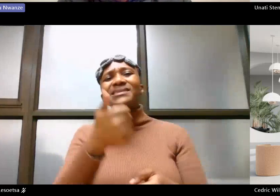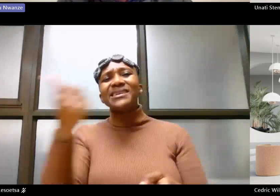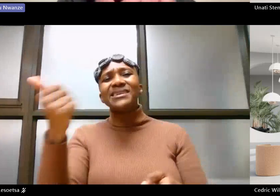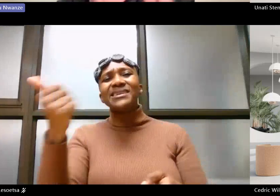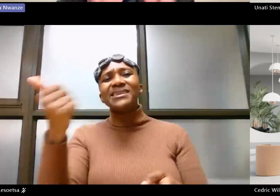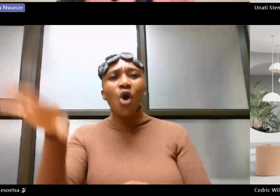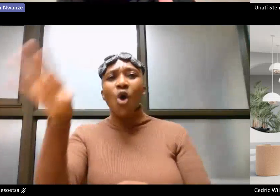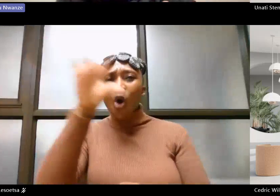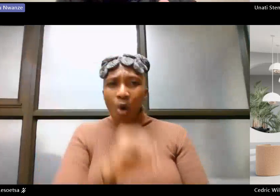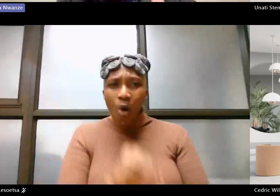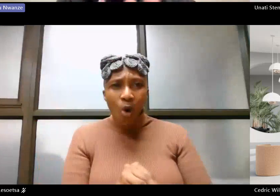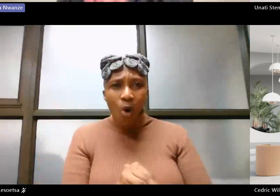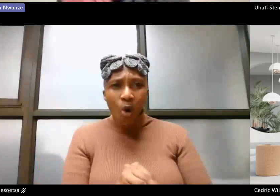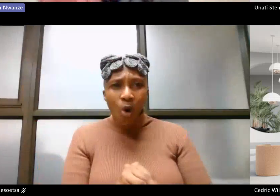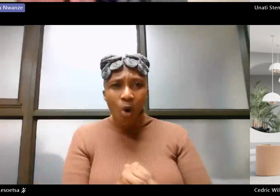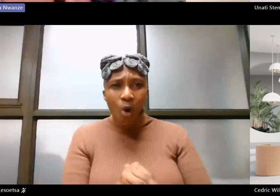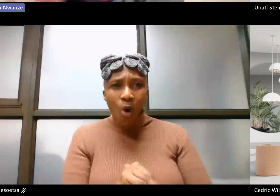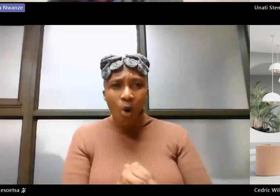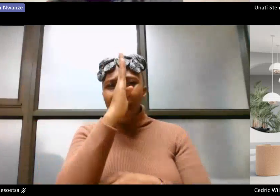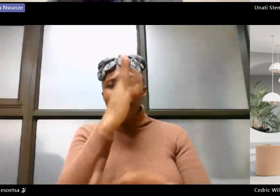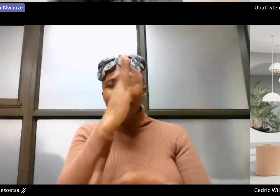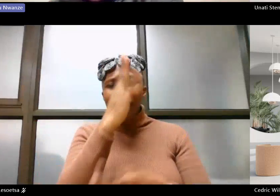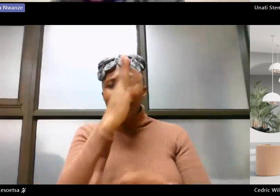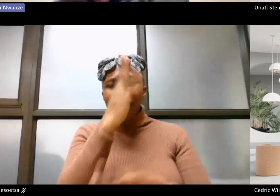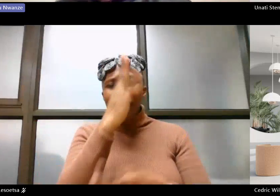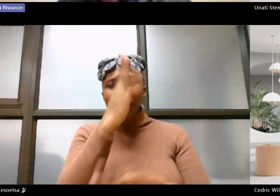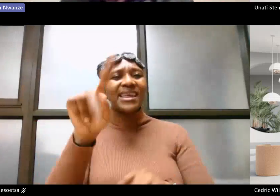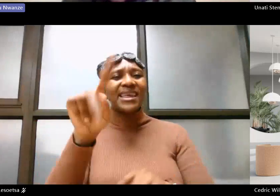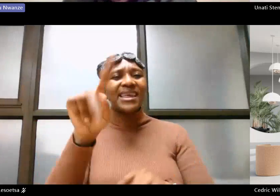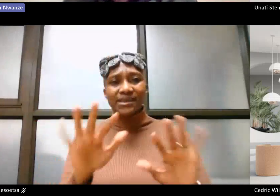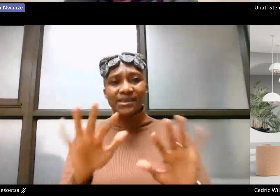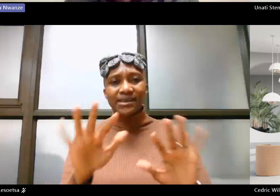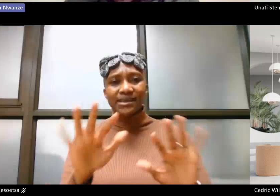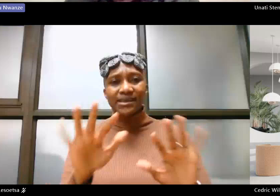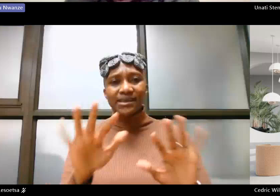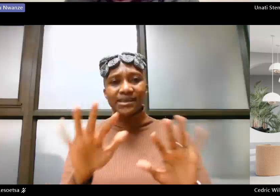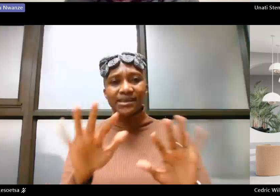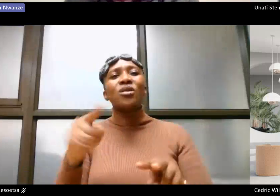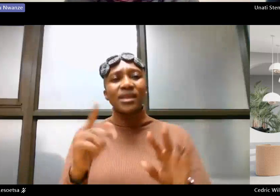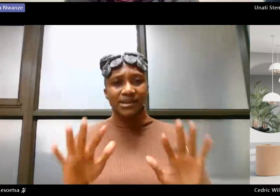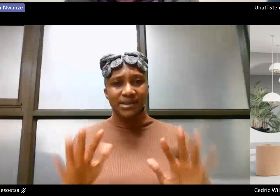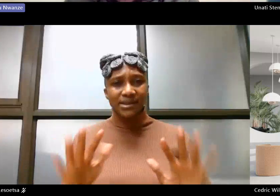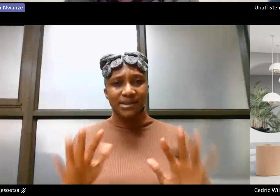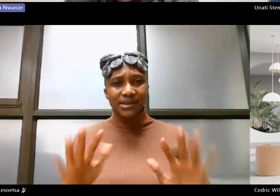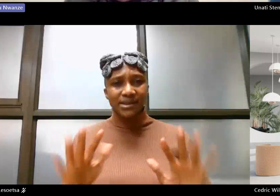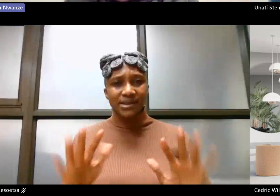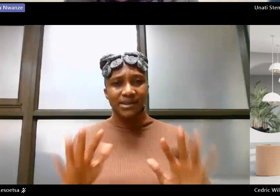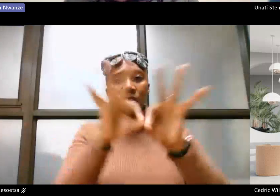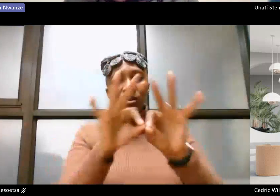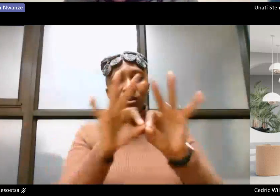has bias, has a way of seeing things, has a way of valuing things. You know, that's very, very important.